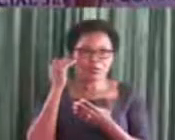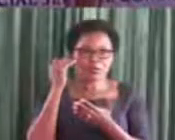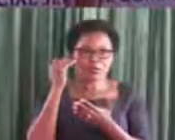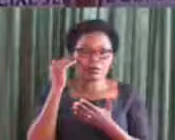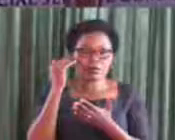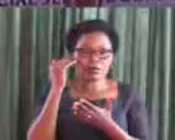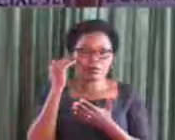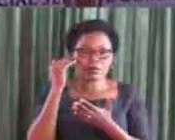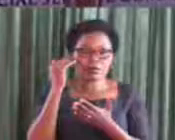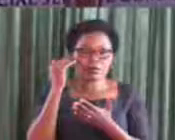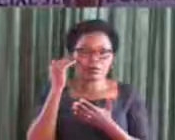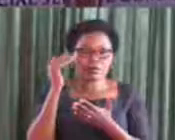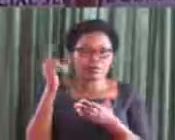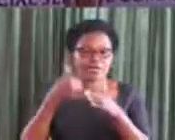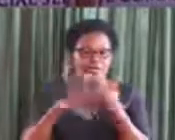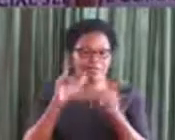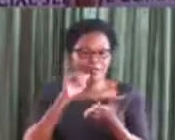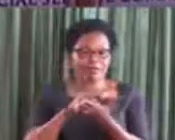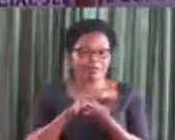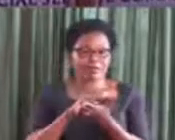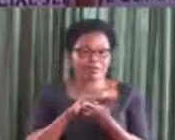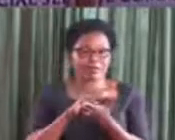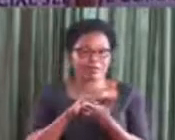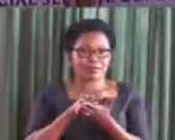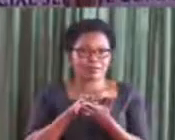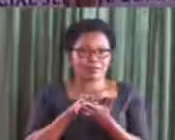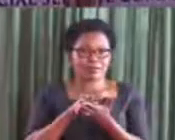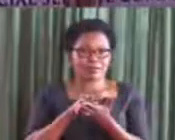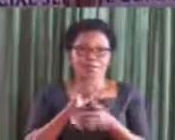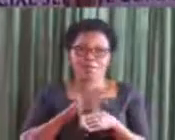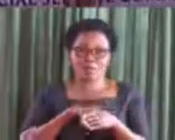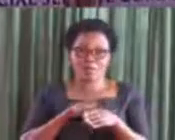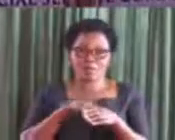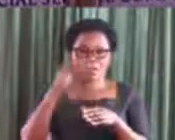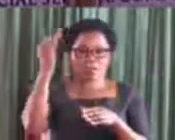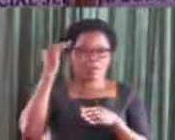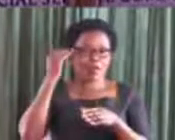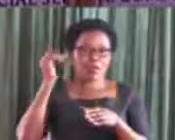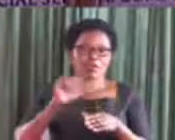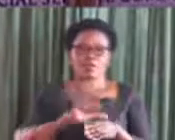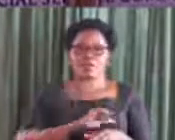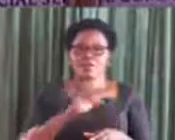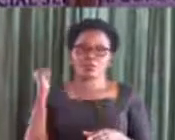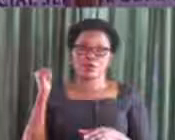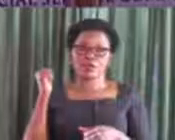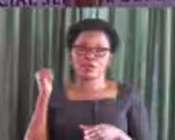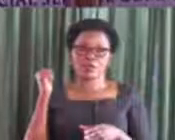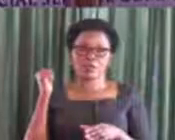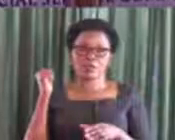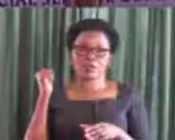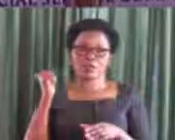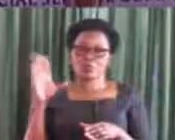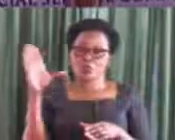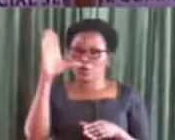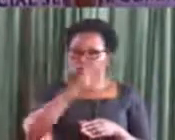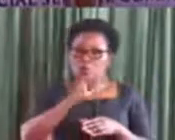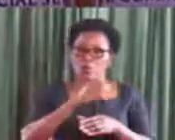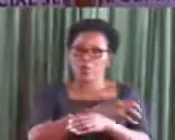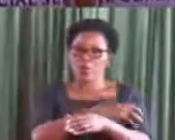in that particular occasion, the court declined to assume